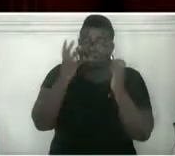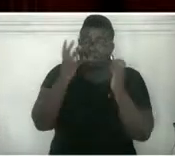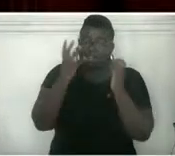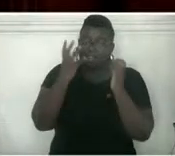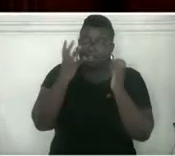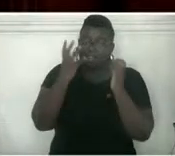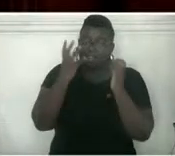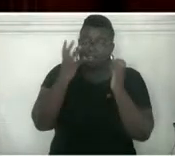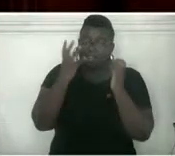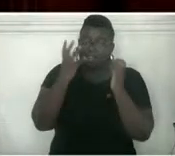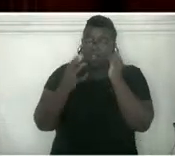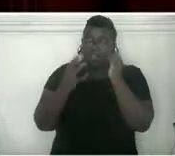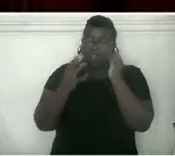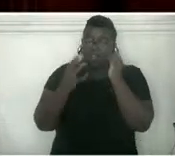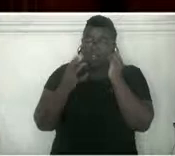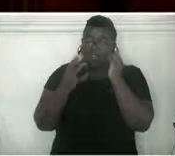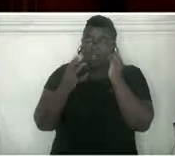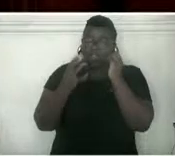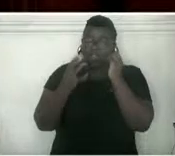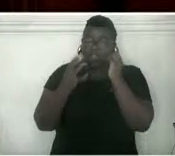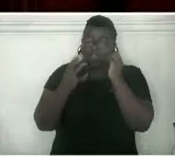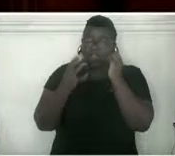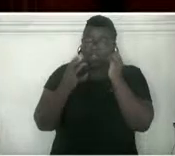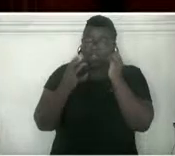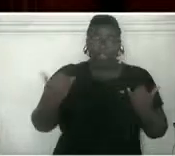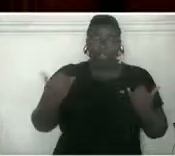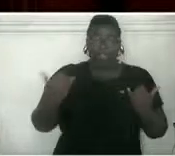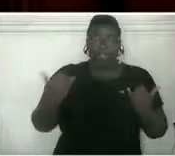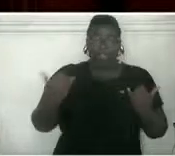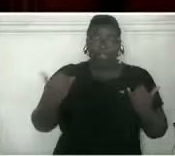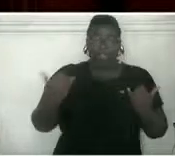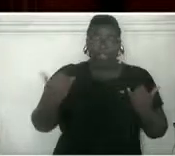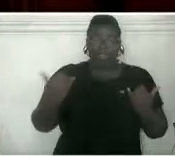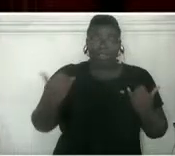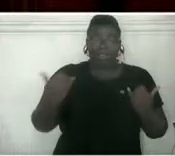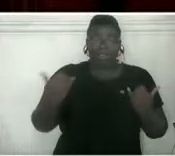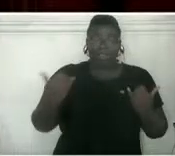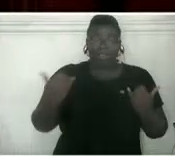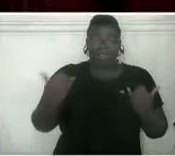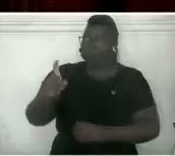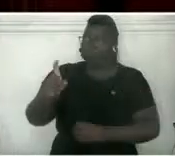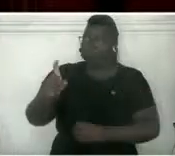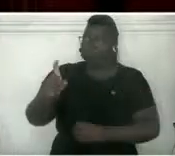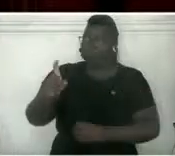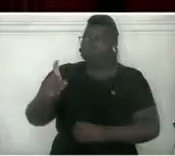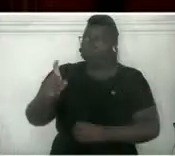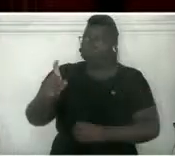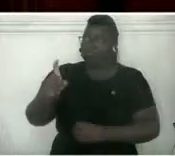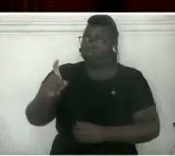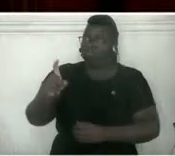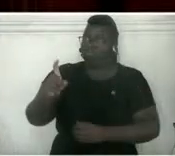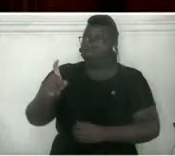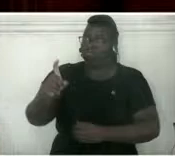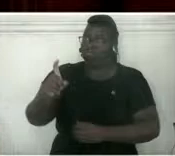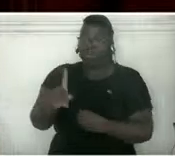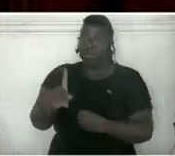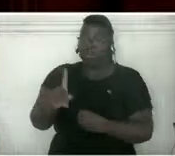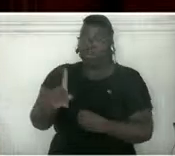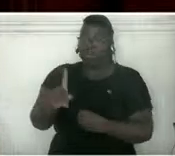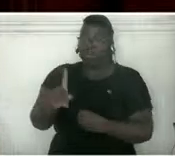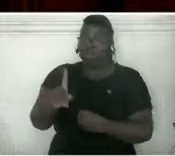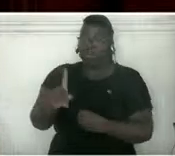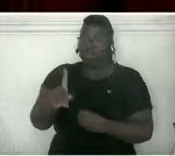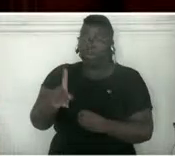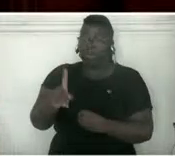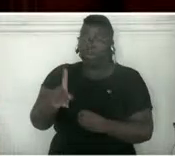commercial pilot license with a grade 3 instructor as a pilot through a bursary from the Premier's